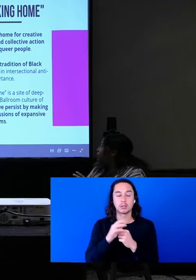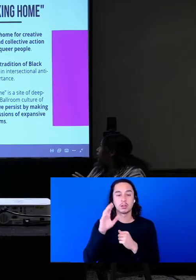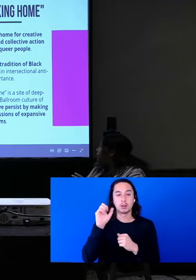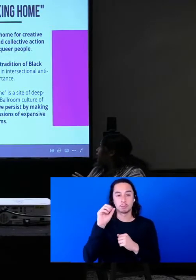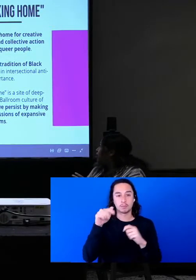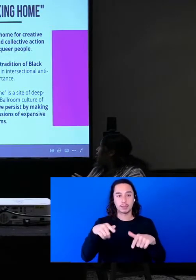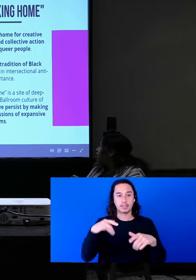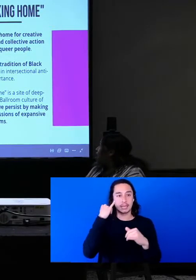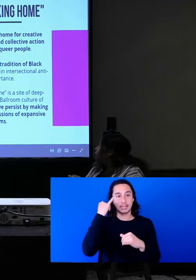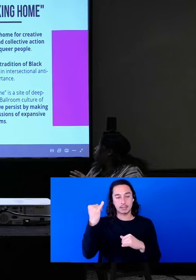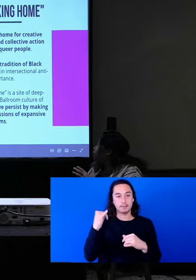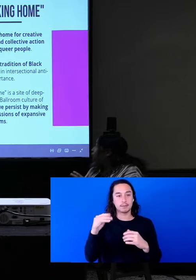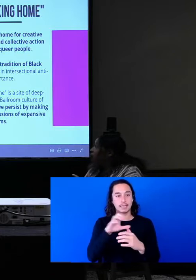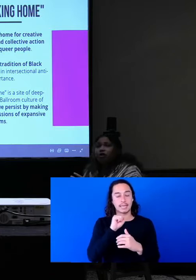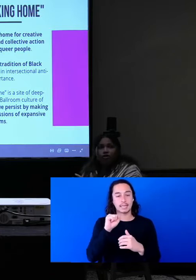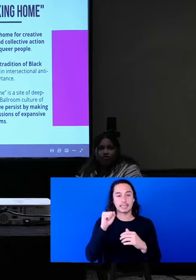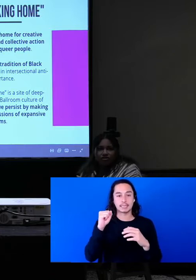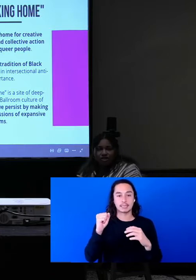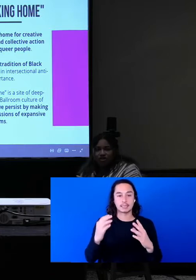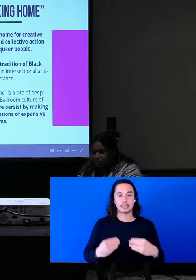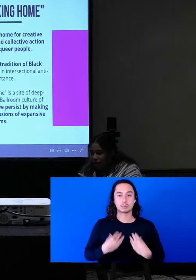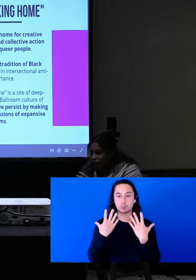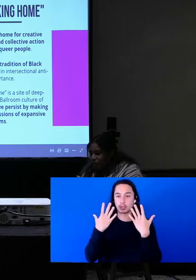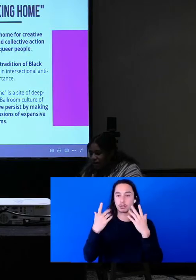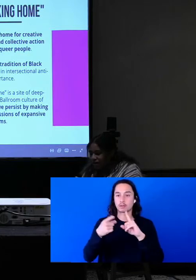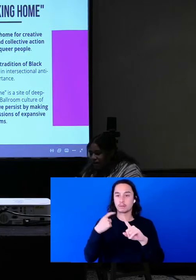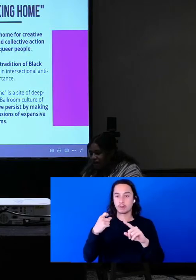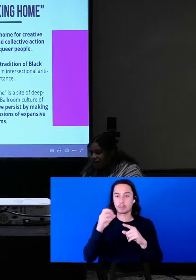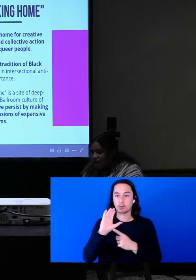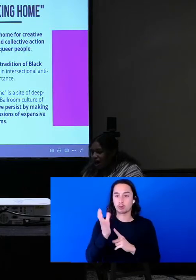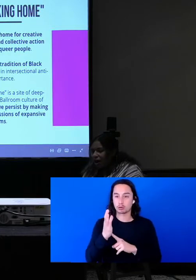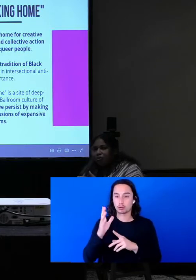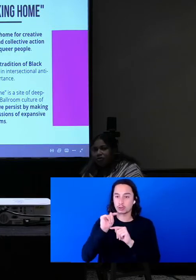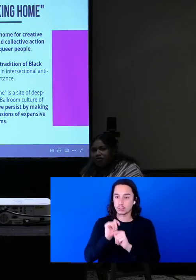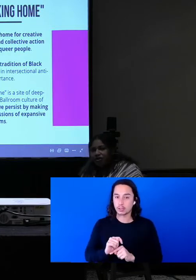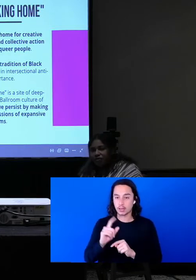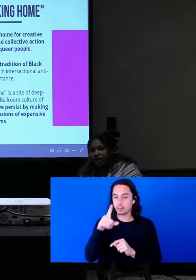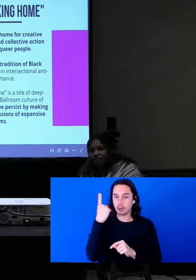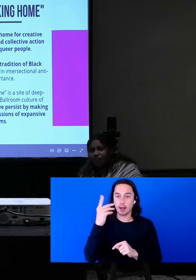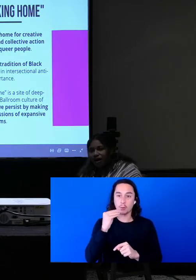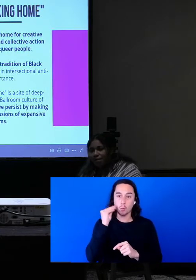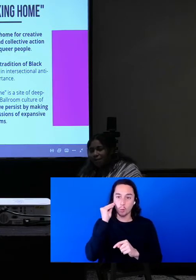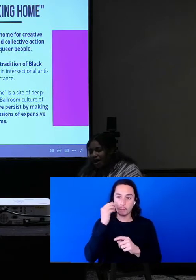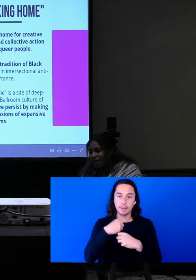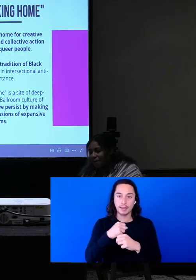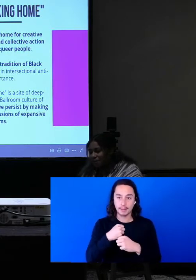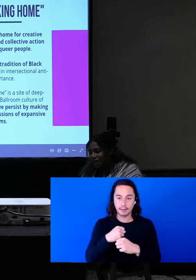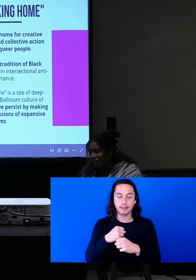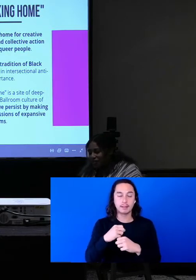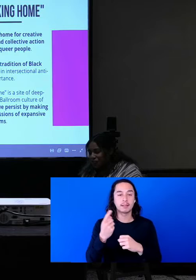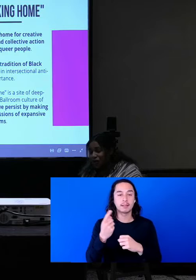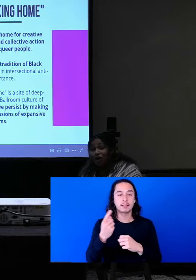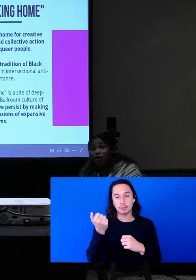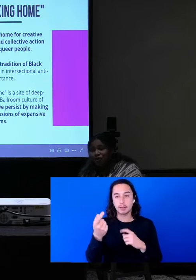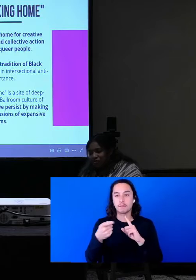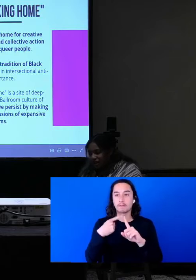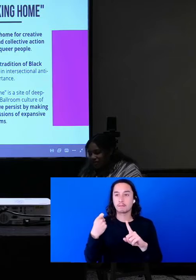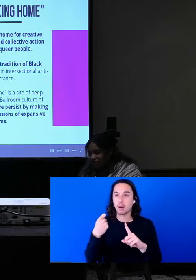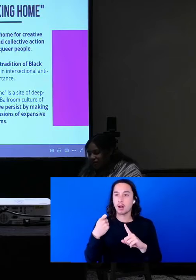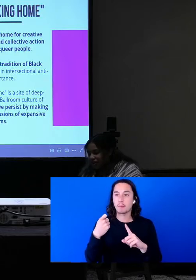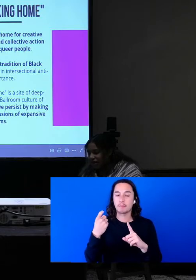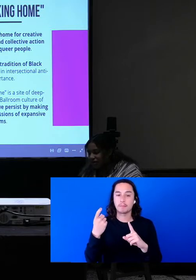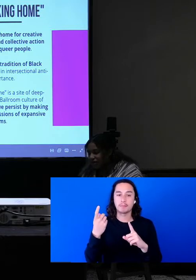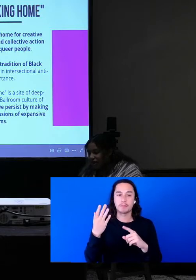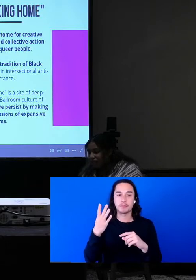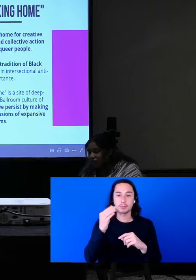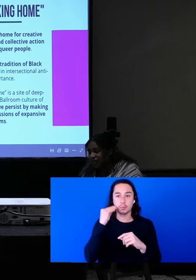of taking inspiration from the cultural tradition of Black homemaking pulls a little bit from bell hooks' work, Home